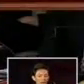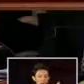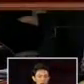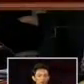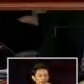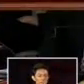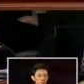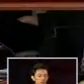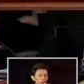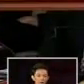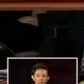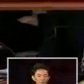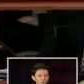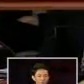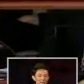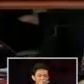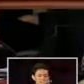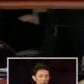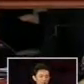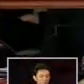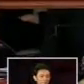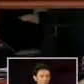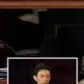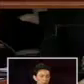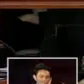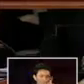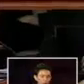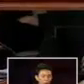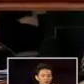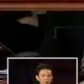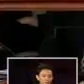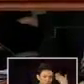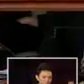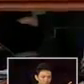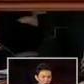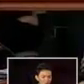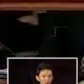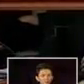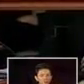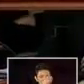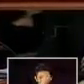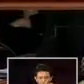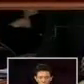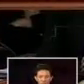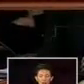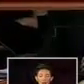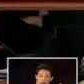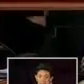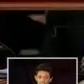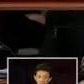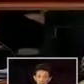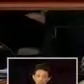kung sino nagbigay because this is an impeachment case but can I ask the defense do you have a different